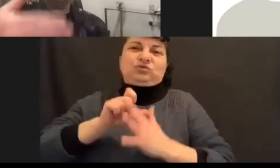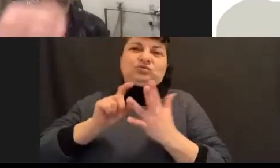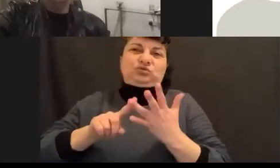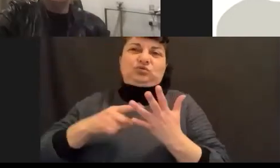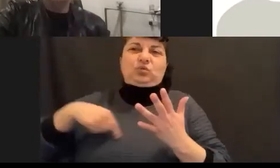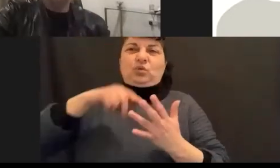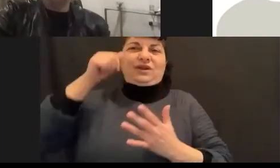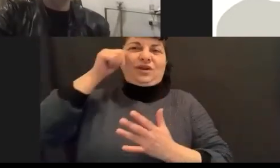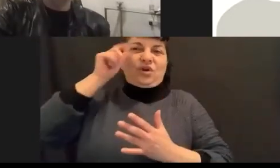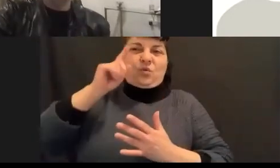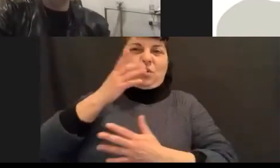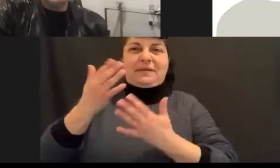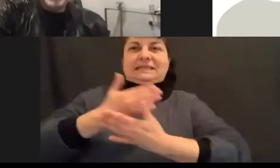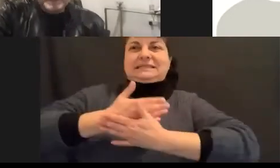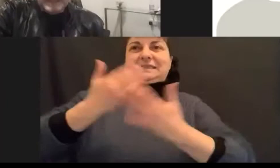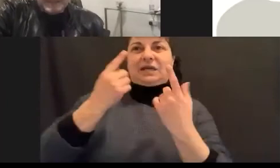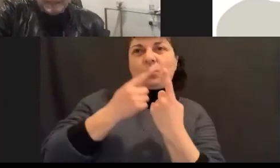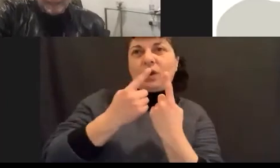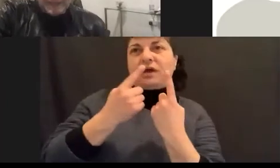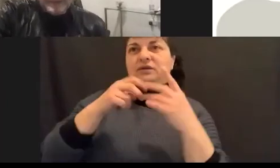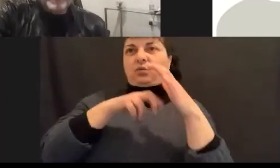after ourselves and be patient and hope.